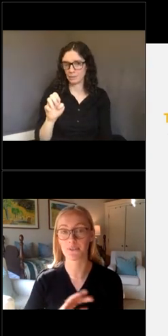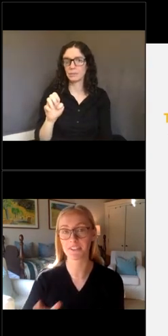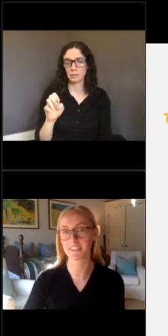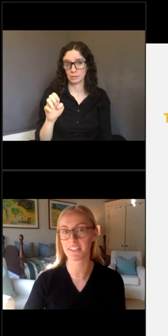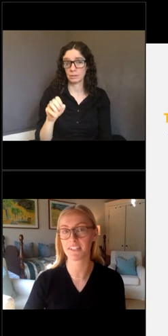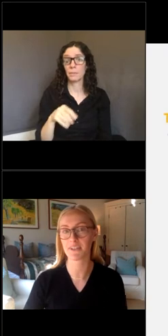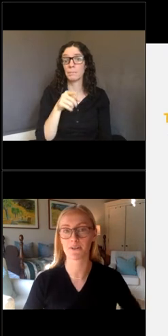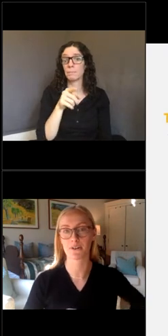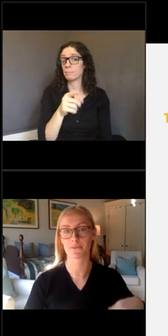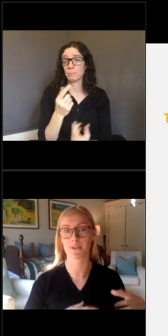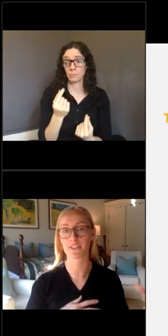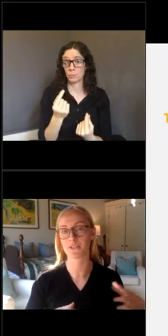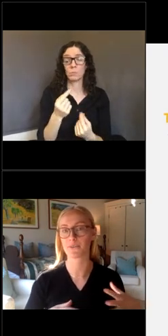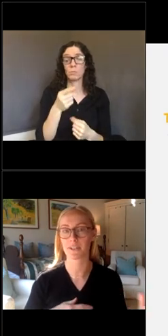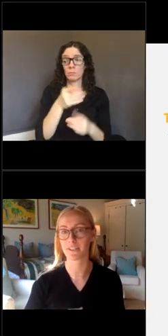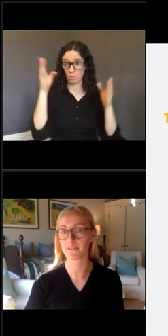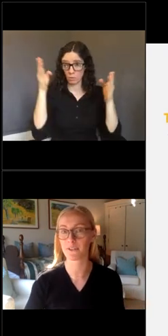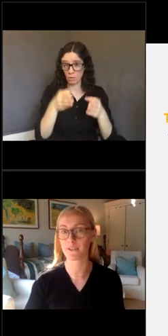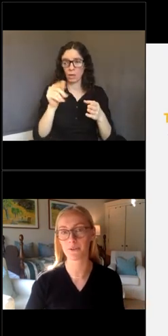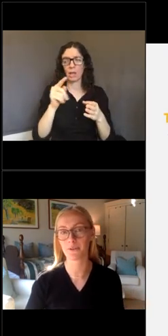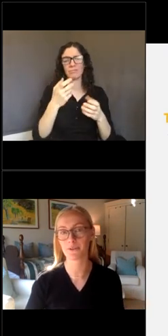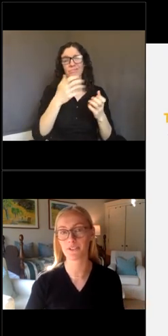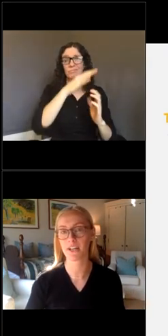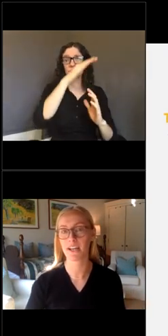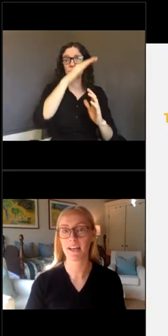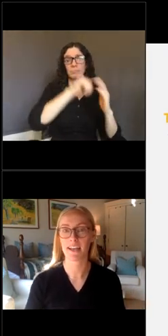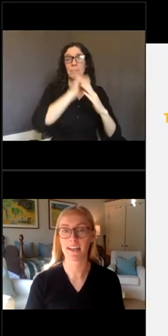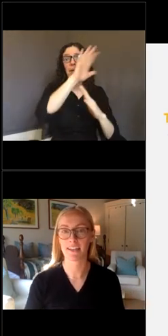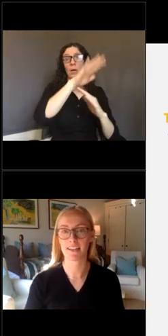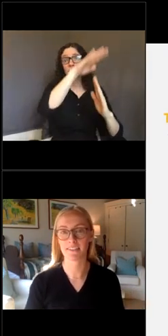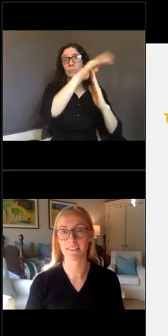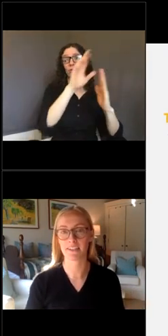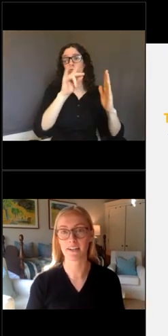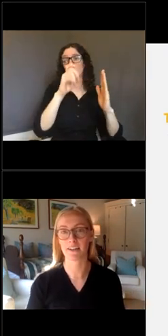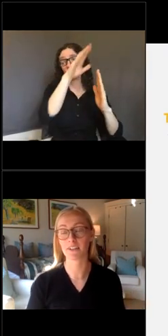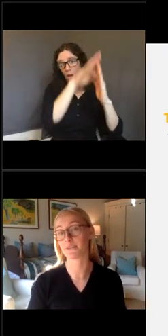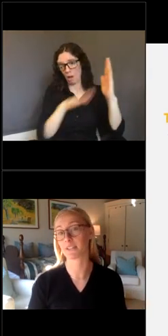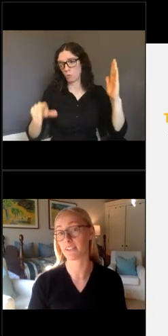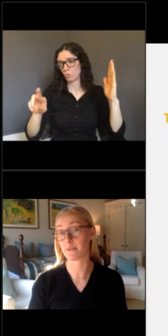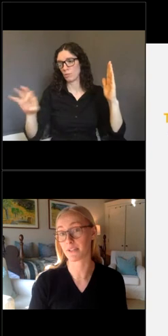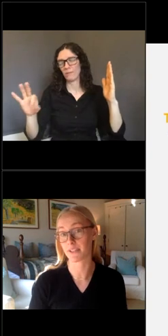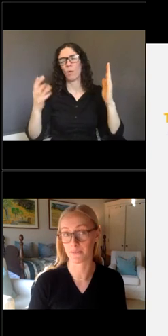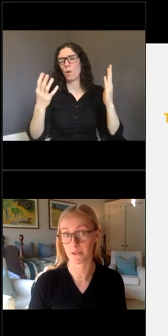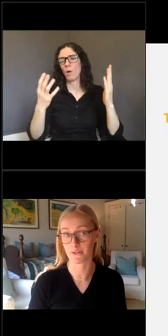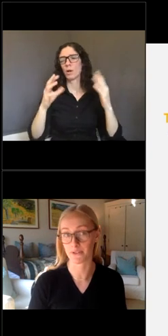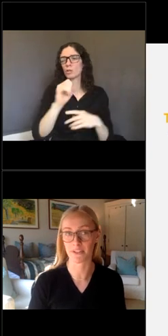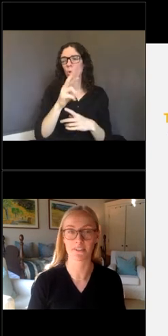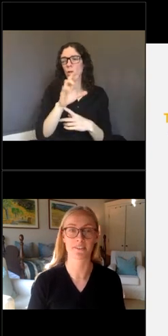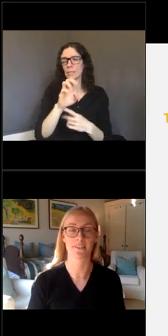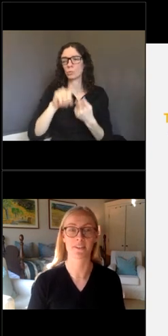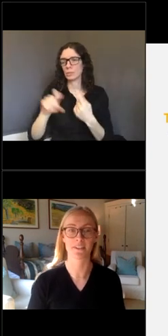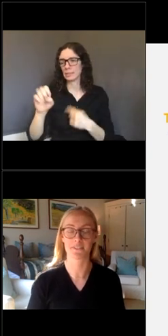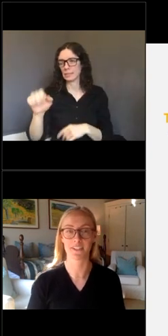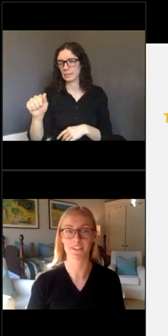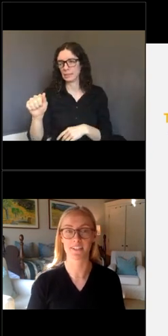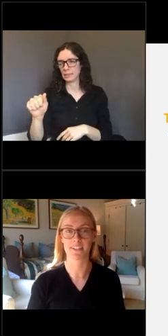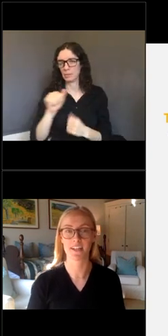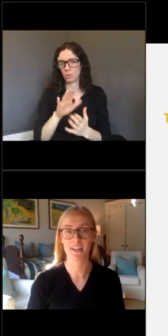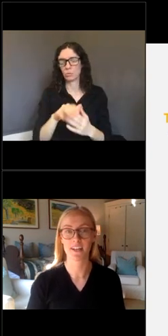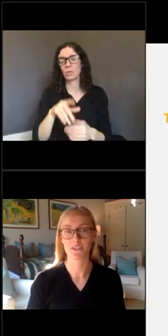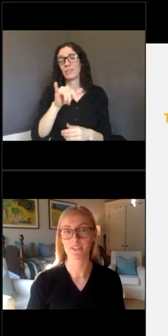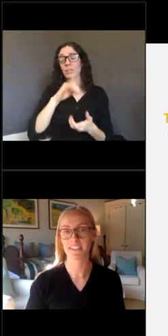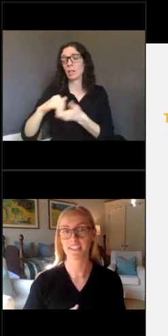a source-to-sea or ridge-to-reef approach, and also a collaborative approach to